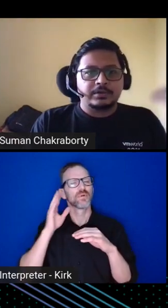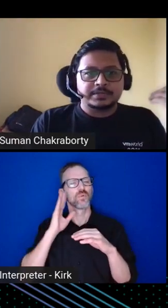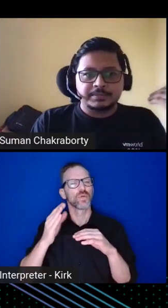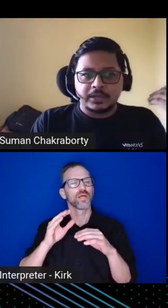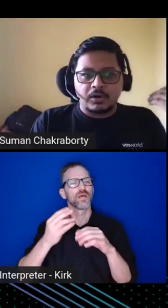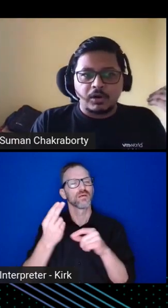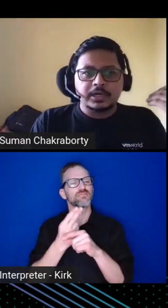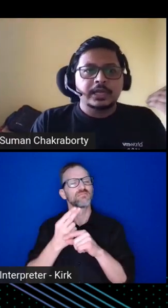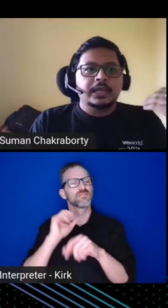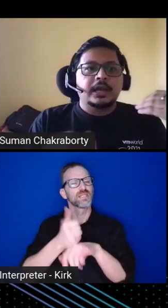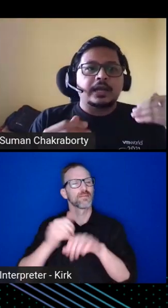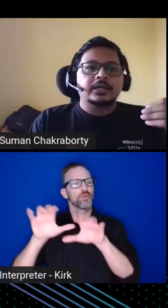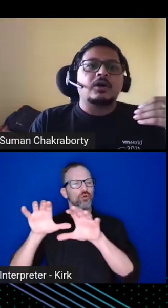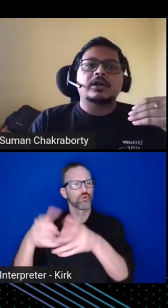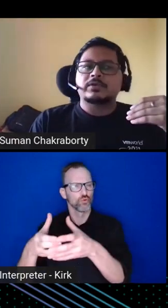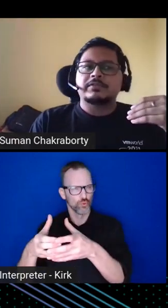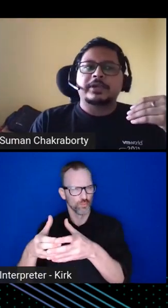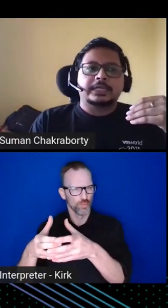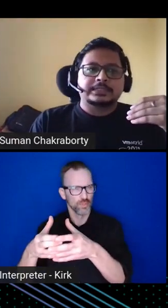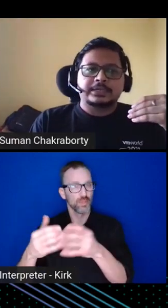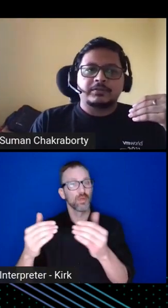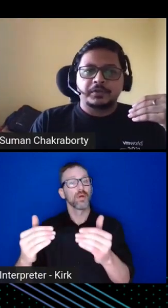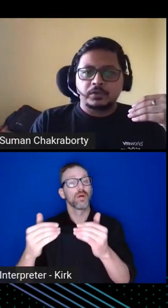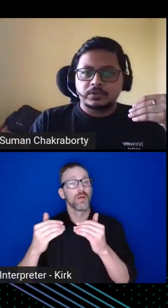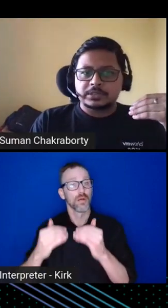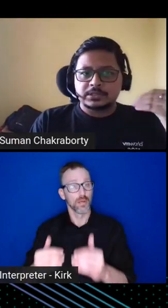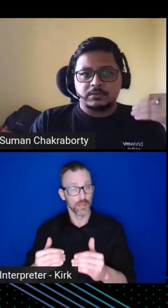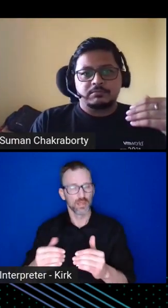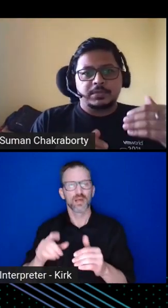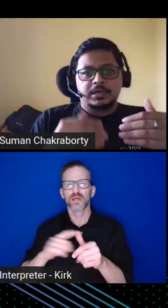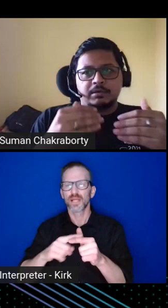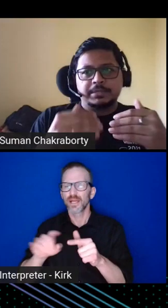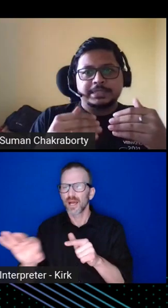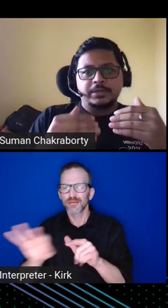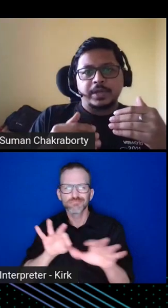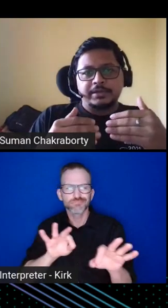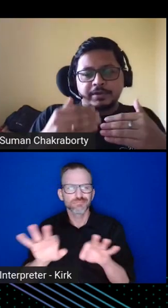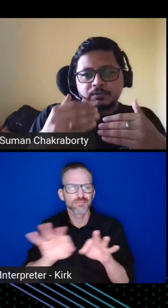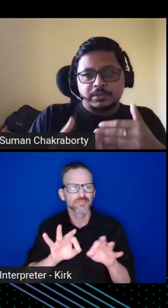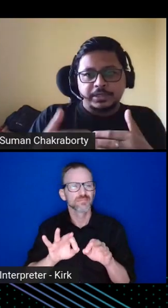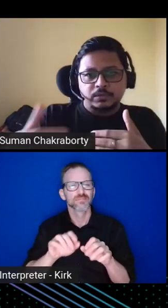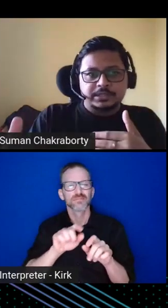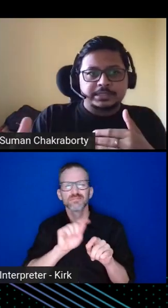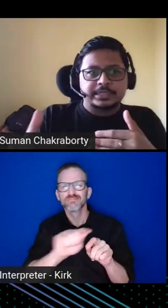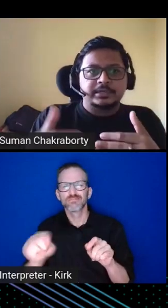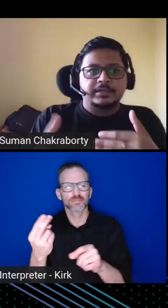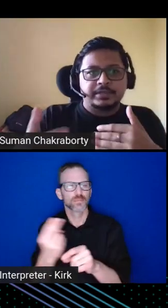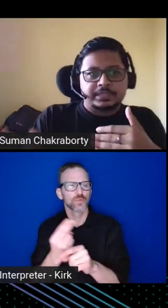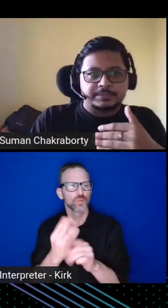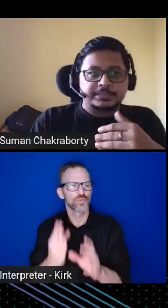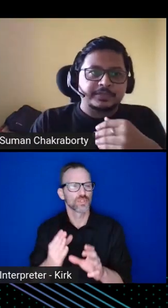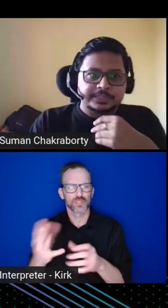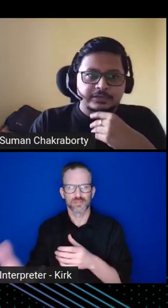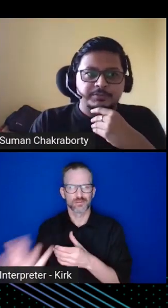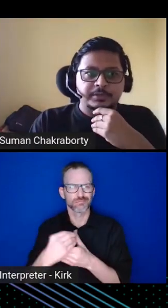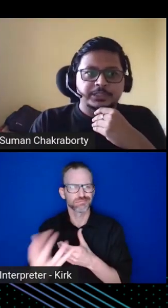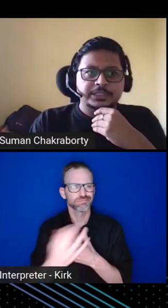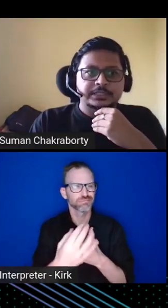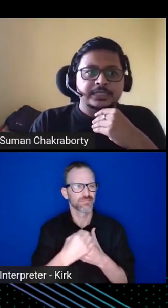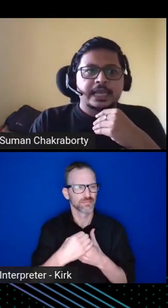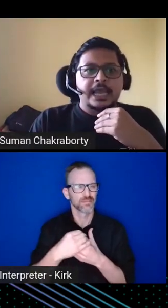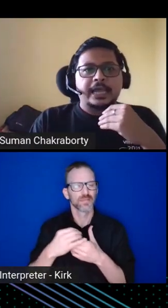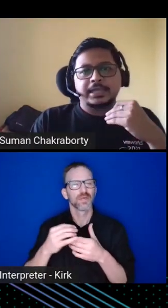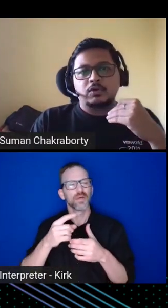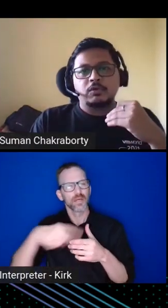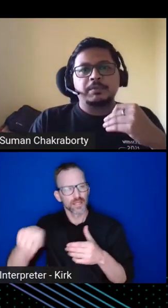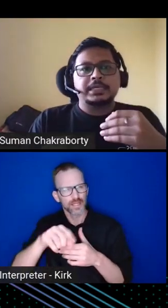Under that, you have something org. Under org, you define a set of users. So basically, you can define the users here, giving the specific set of